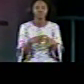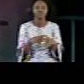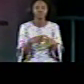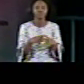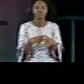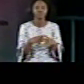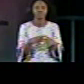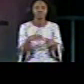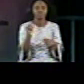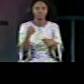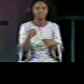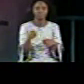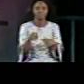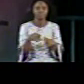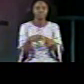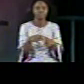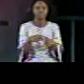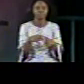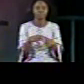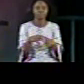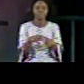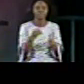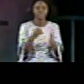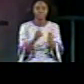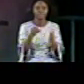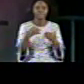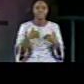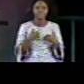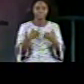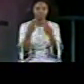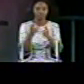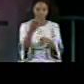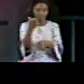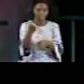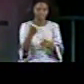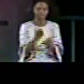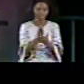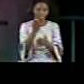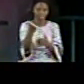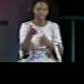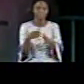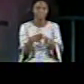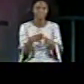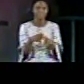yes it has happened there right there right there